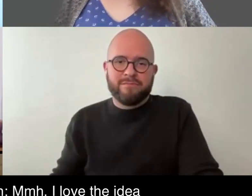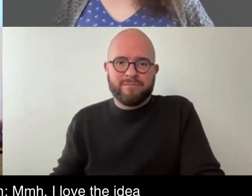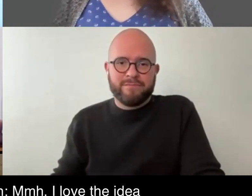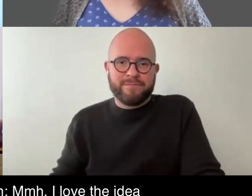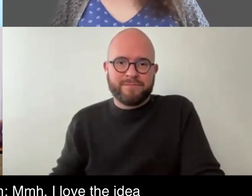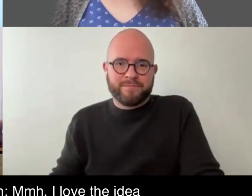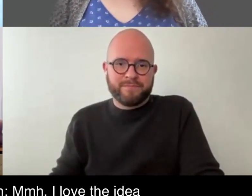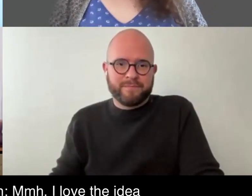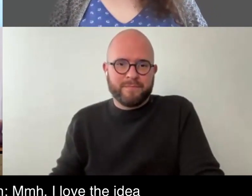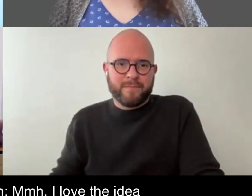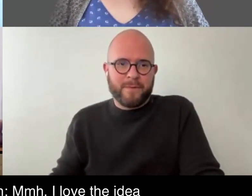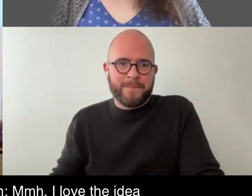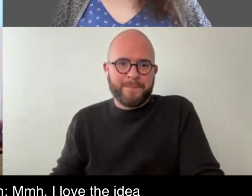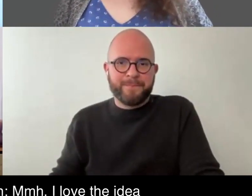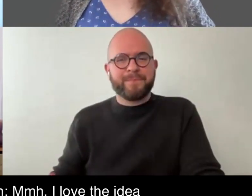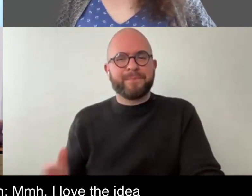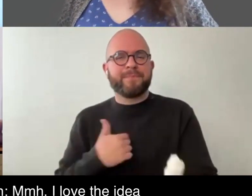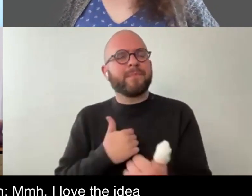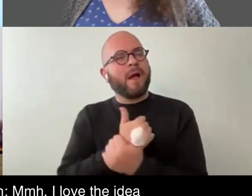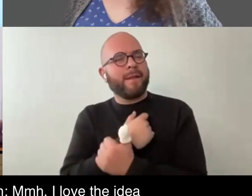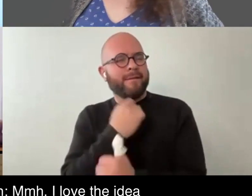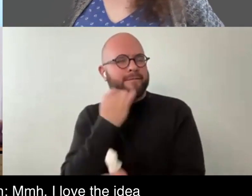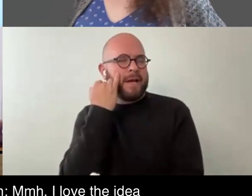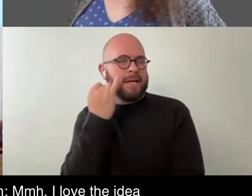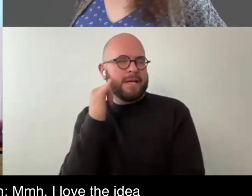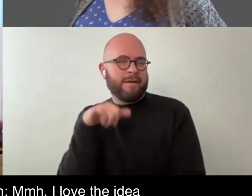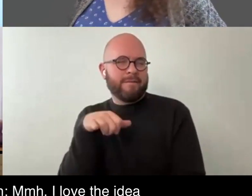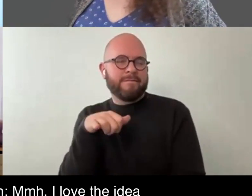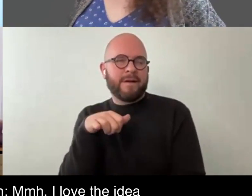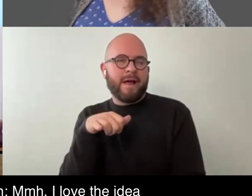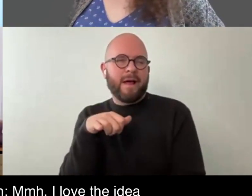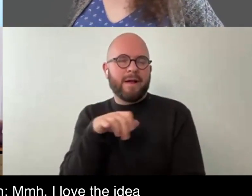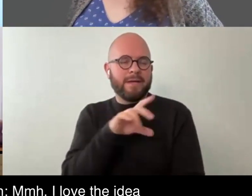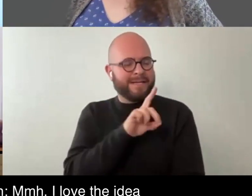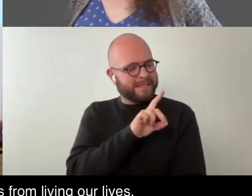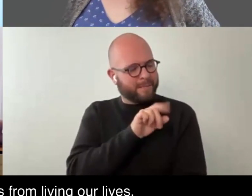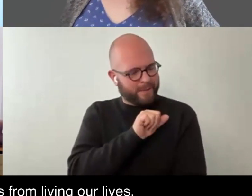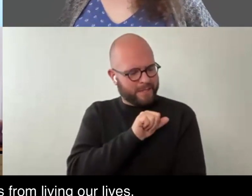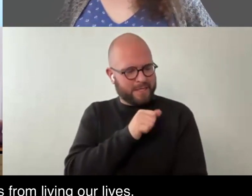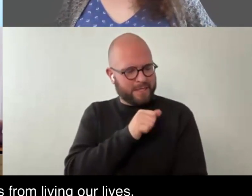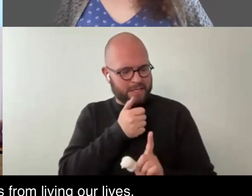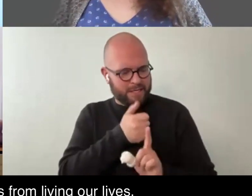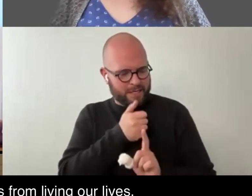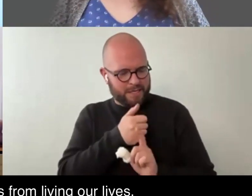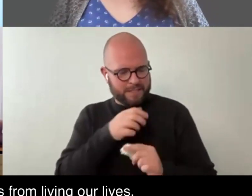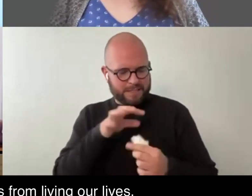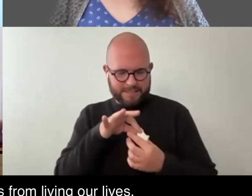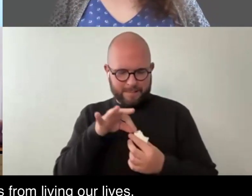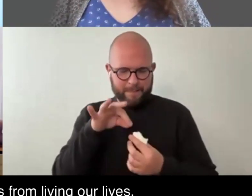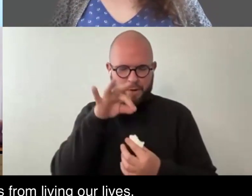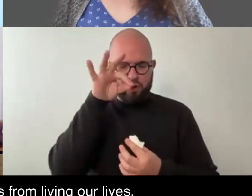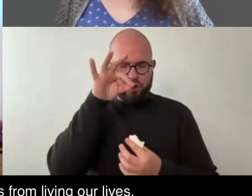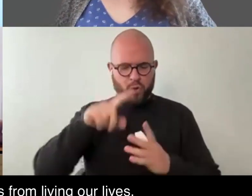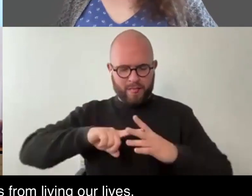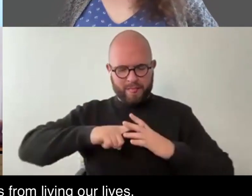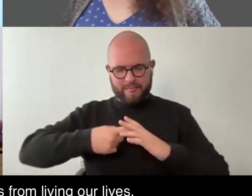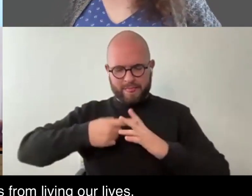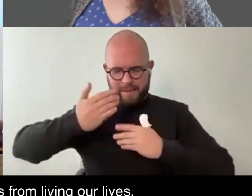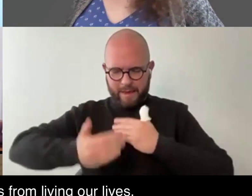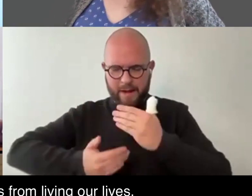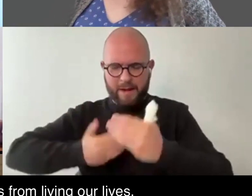I love the idea of disability as a spiritual catalyst. And it's experiential. It comes from living our